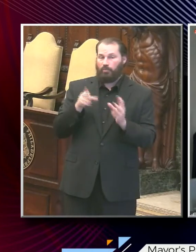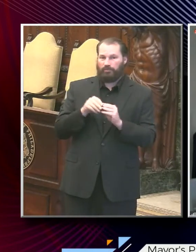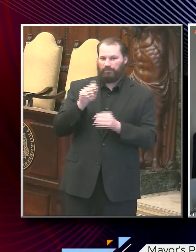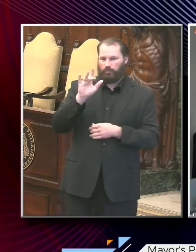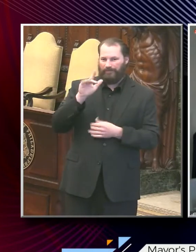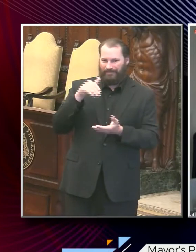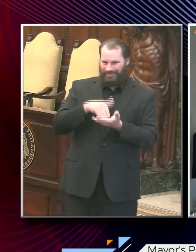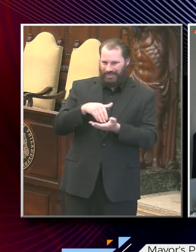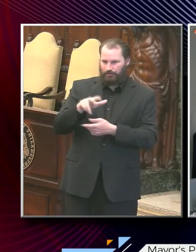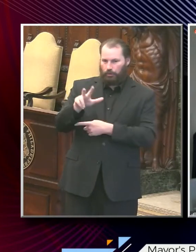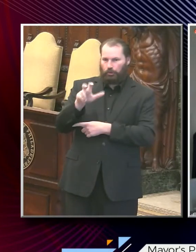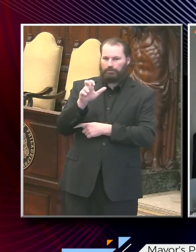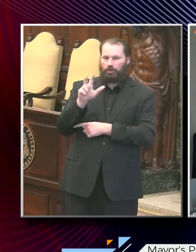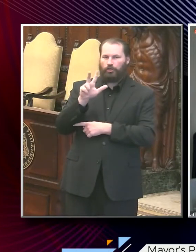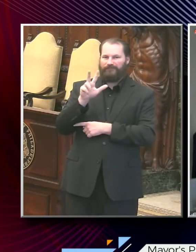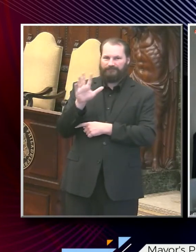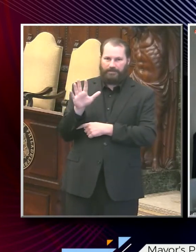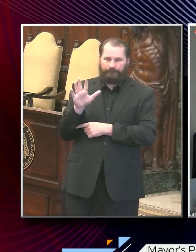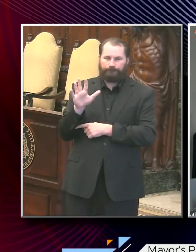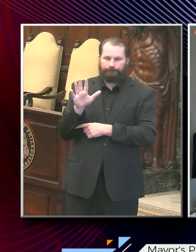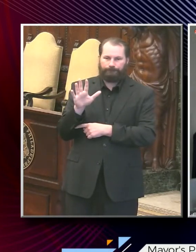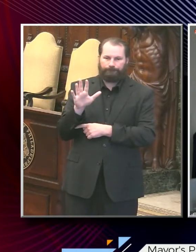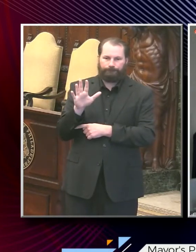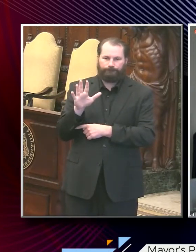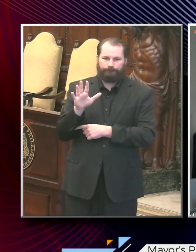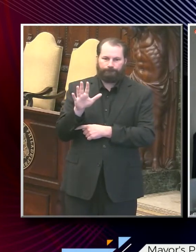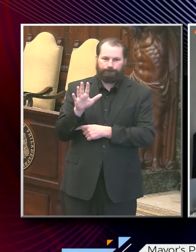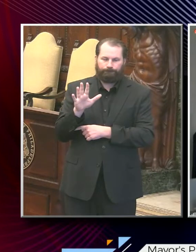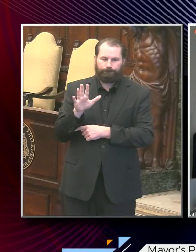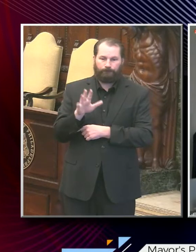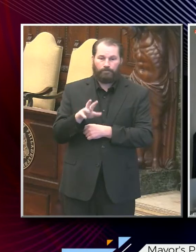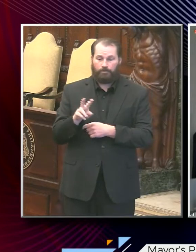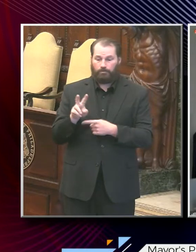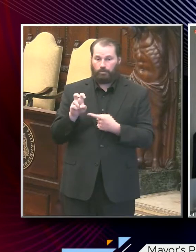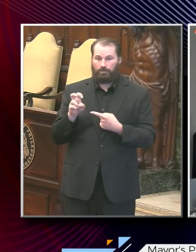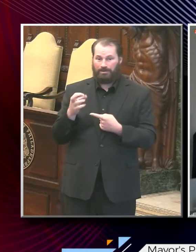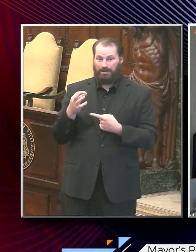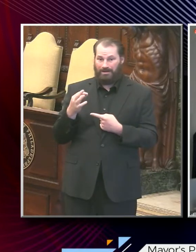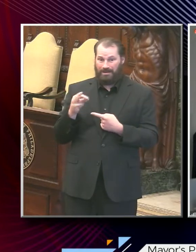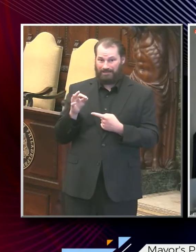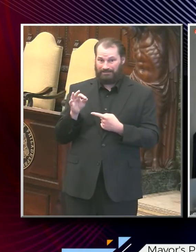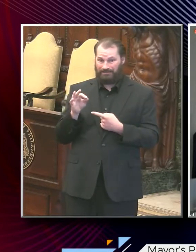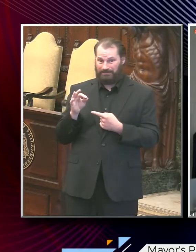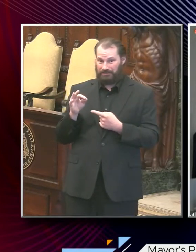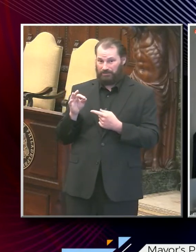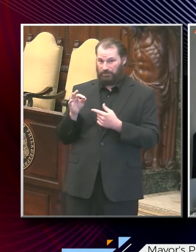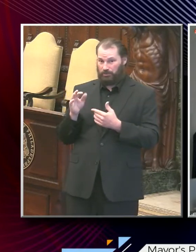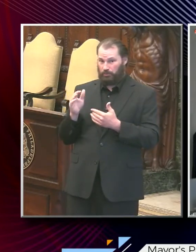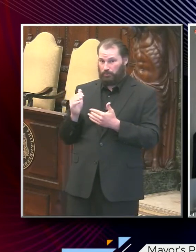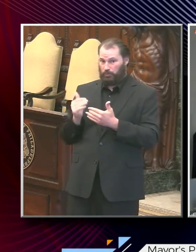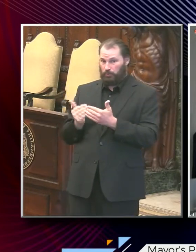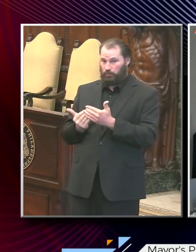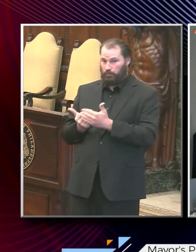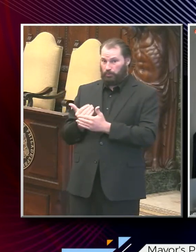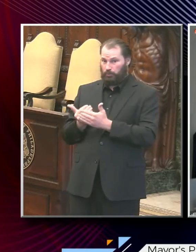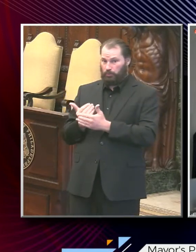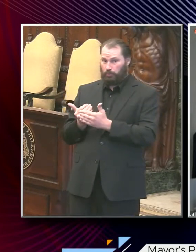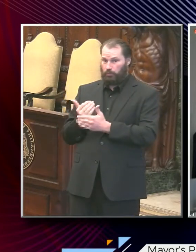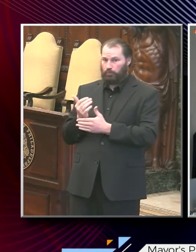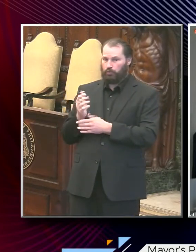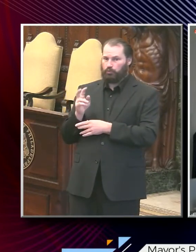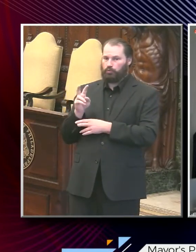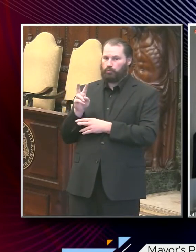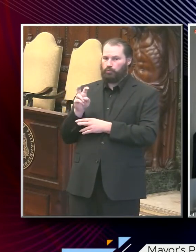25,335 since the beginning of the epidemic. Of the 219, approximately 100 are previous cases that are newly identified as Philadelphia